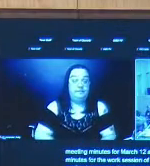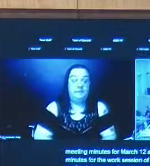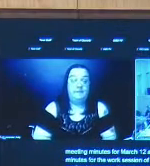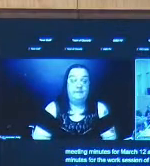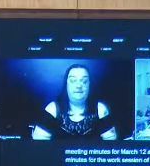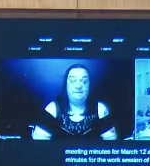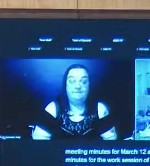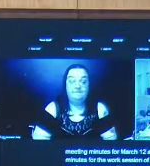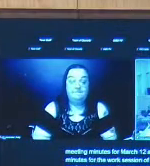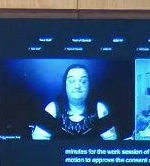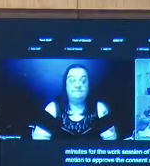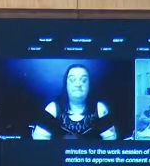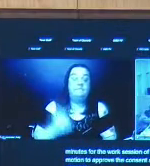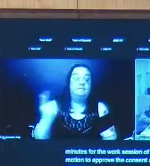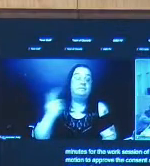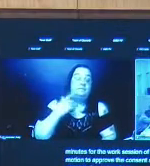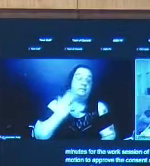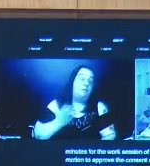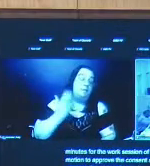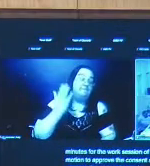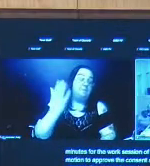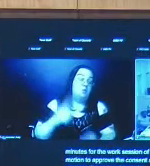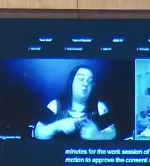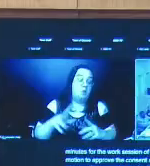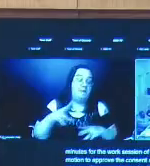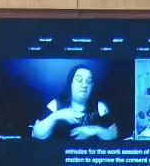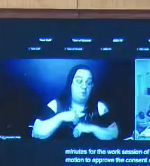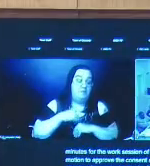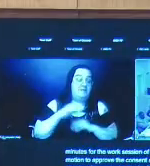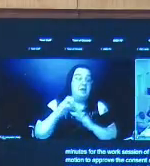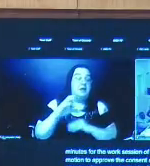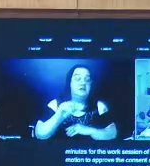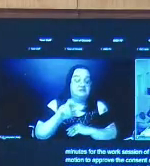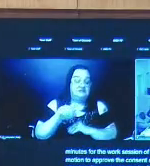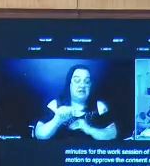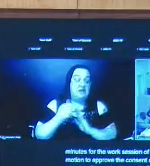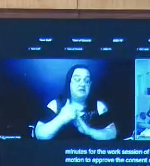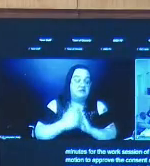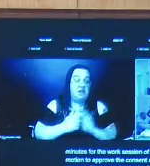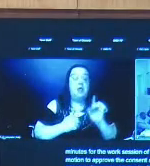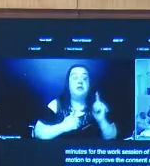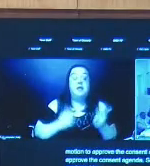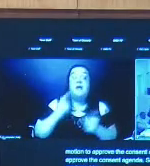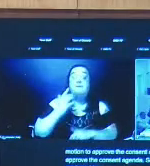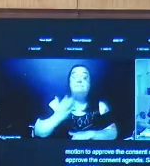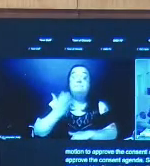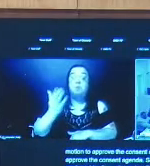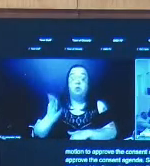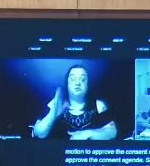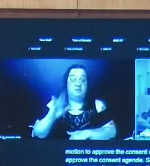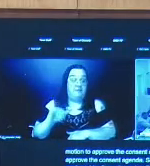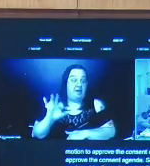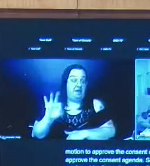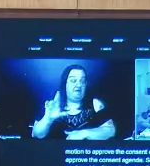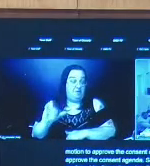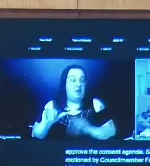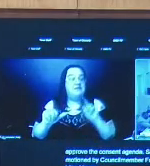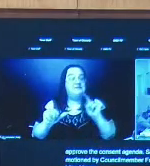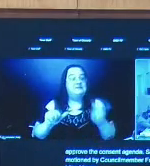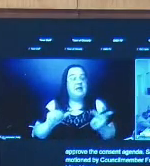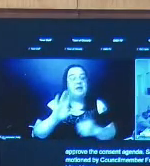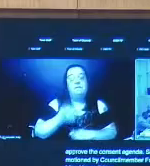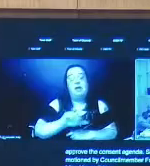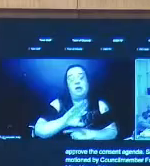Motion to approve the consent agenda. Second. It's been motioned by Councilmember Fry and seconded by Vice Mayor Briner. Is there